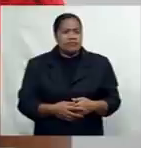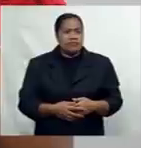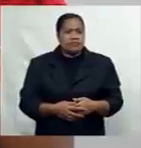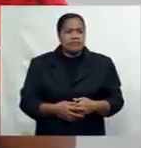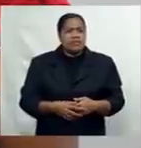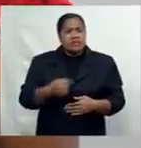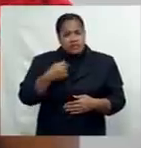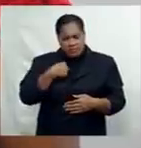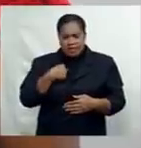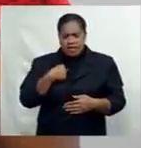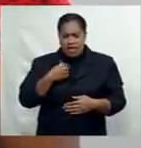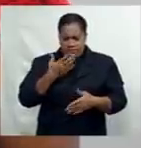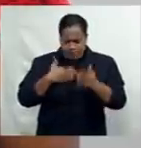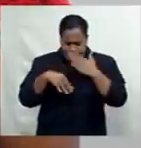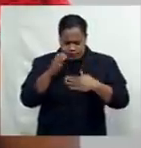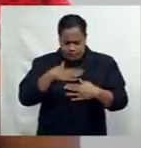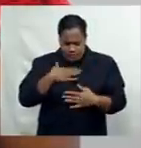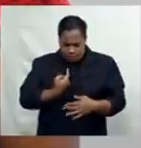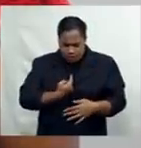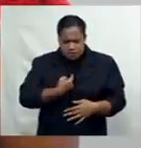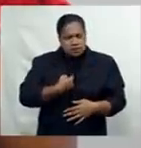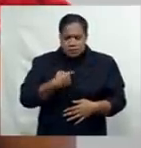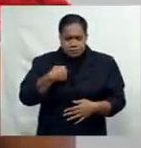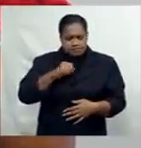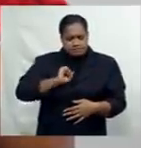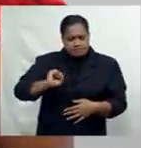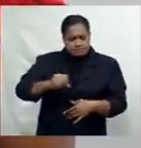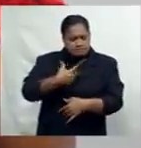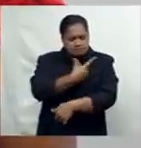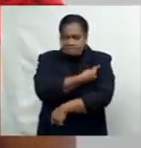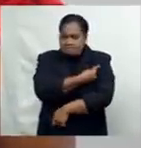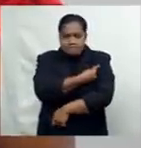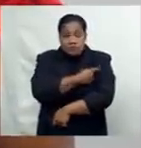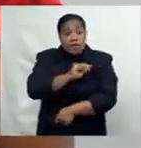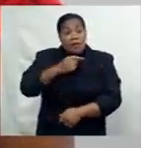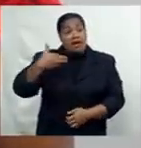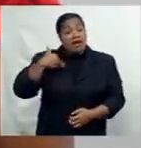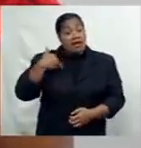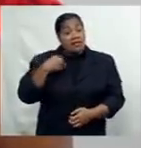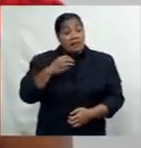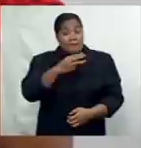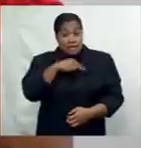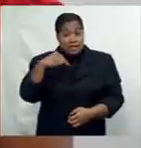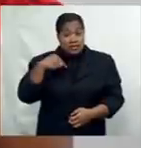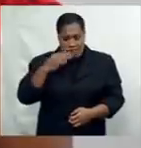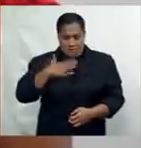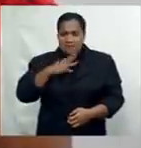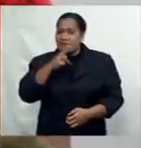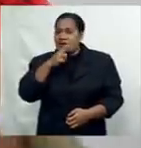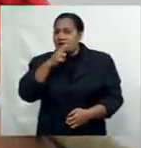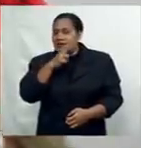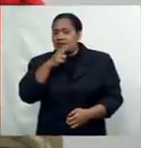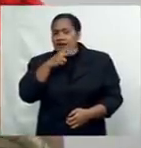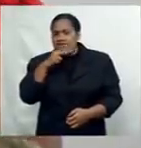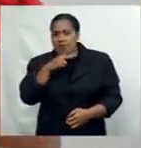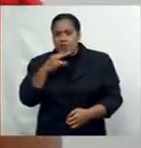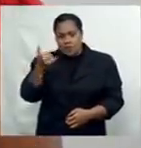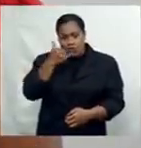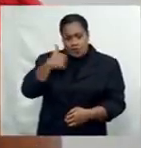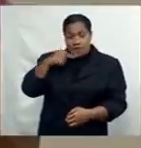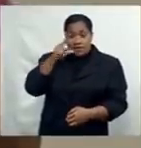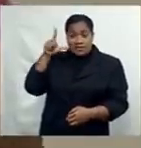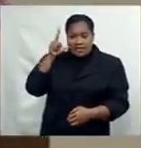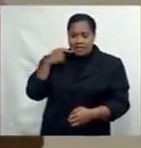Initially, I told myself that I will not take the vaccine. However, the health minister, who is my nephew, called me yesterday and told me to get the